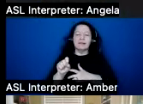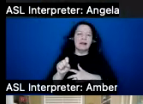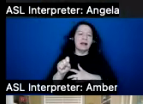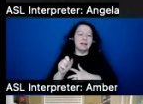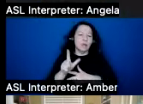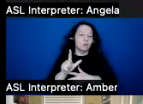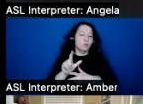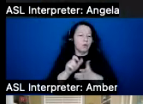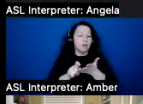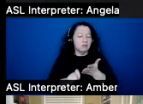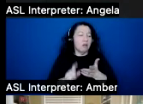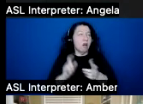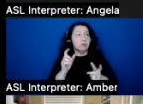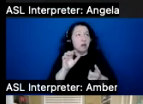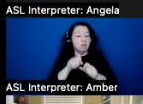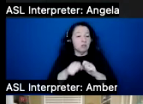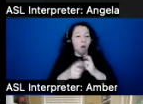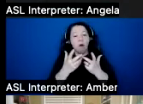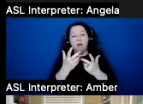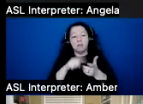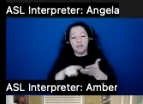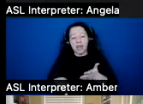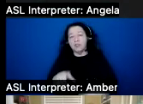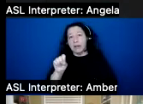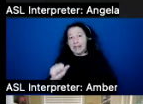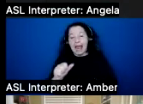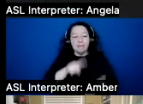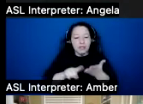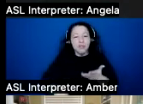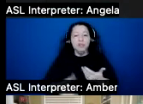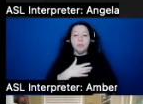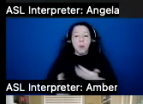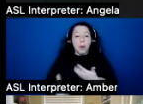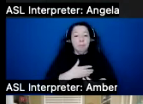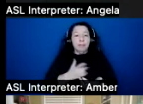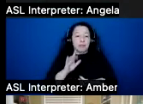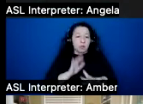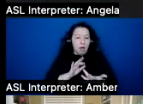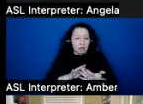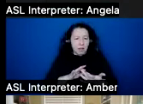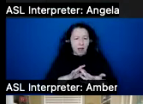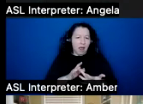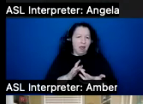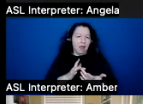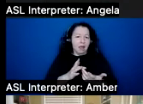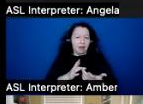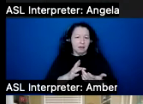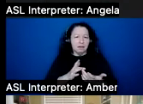law enforcement officers, so establish suspect contact, interview suspect, interview victim and potential